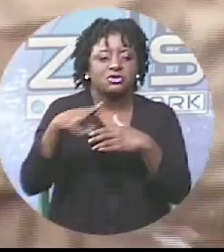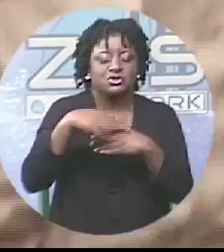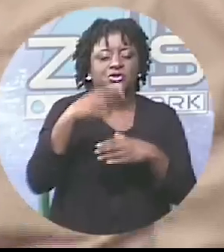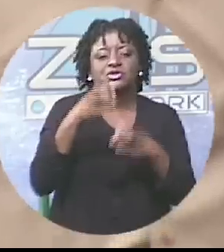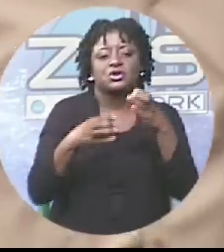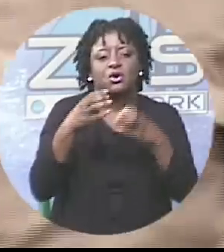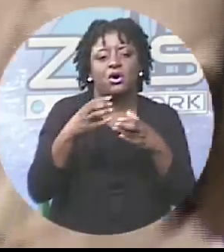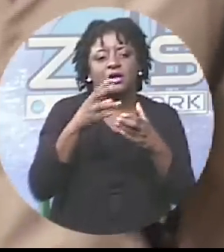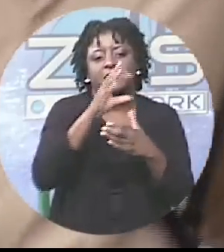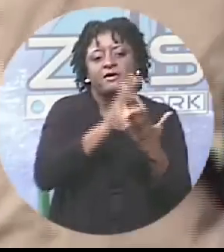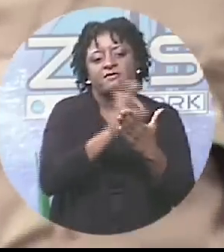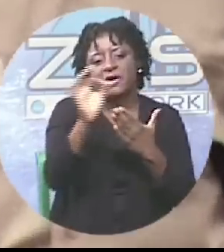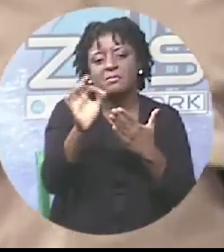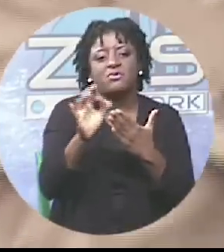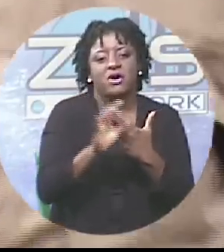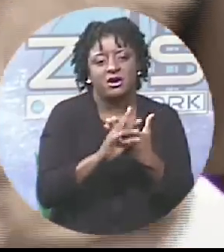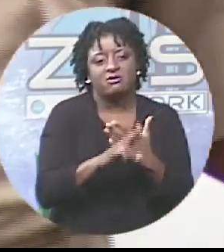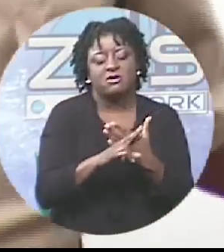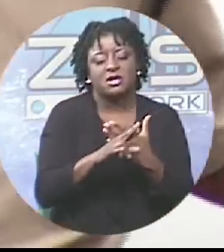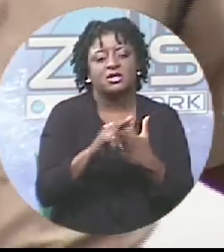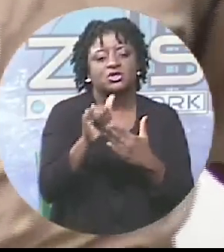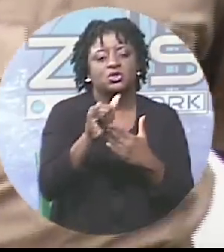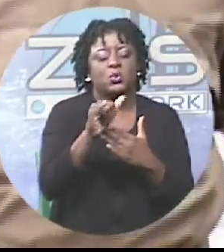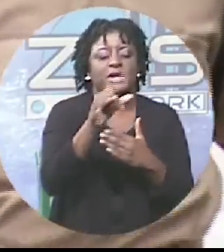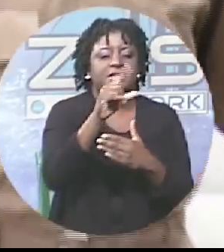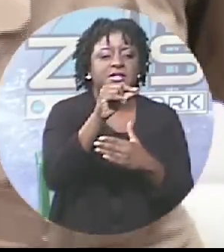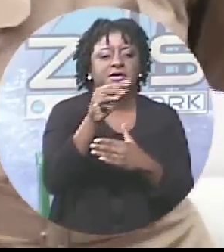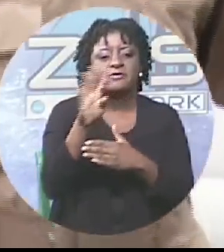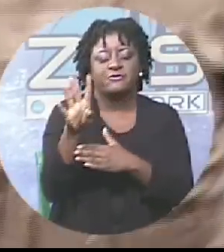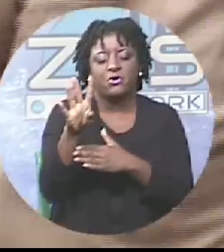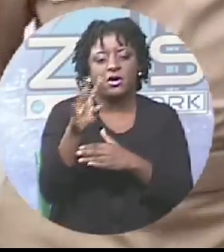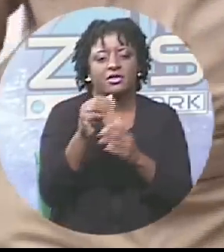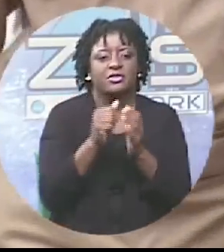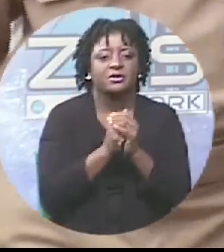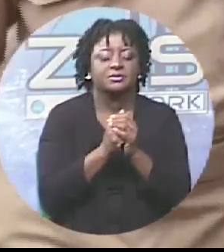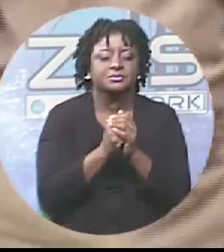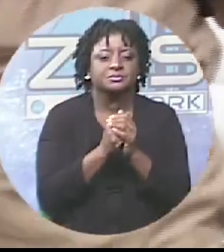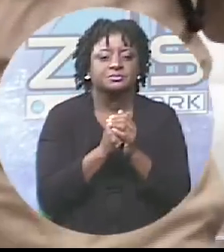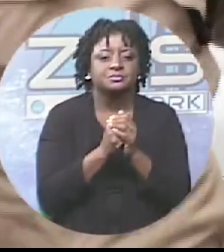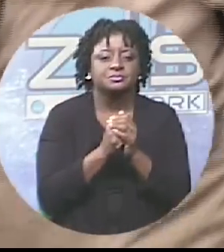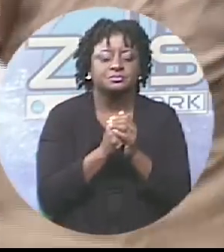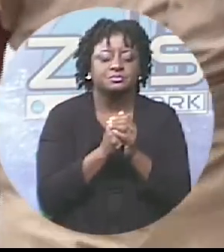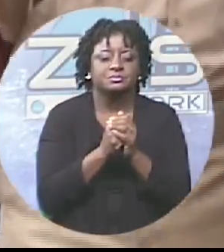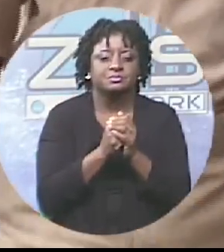to court on February 24th. Cleopatra Murphy, ZNS Network News.